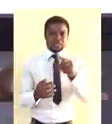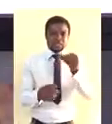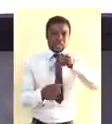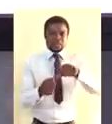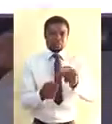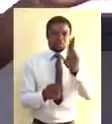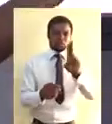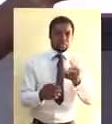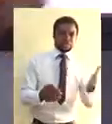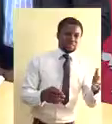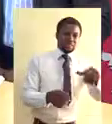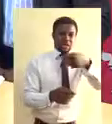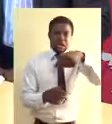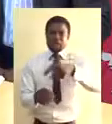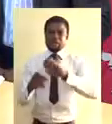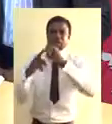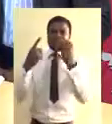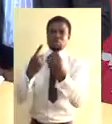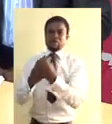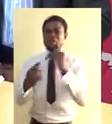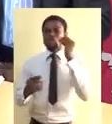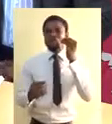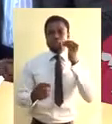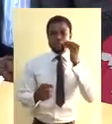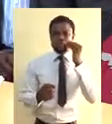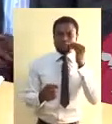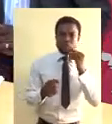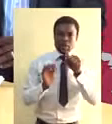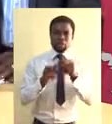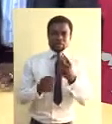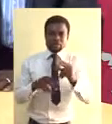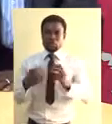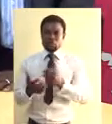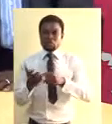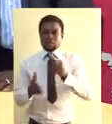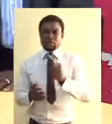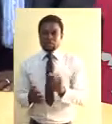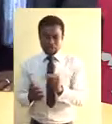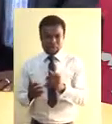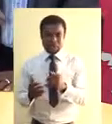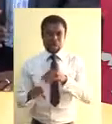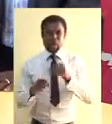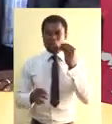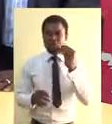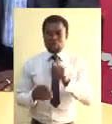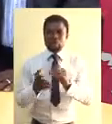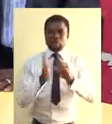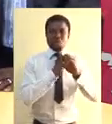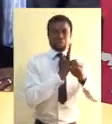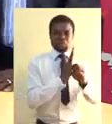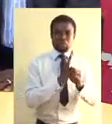around the homes. Can you just give us an overview about that as well? For instance, if I could remember